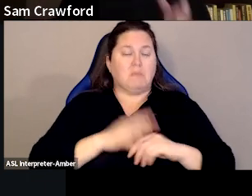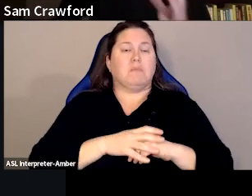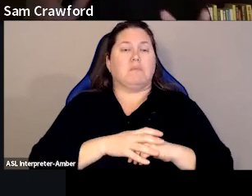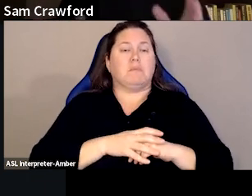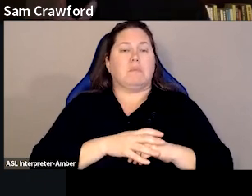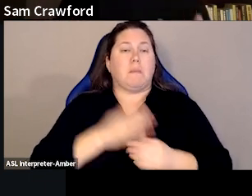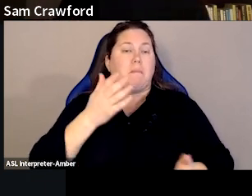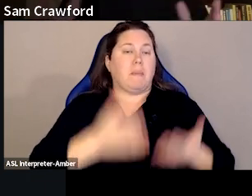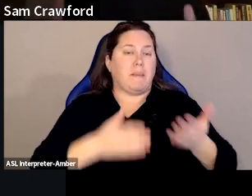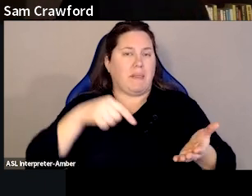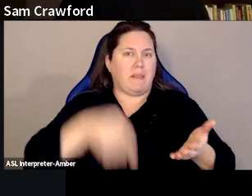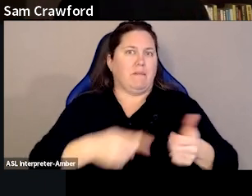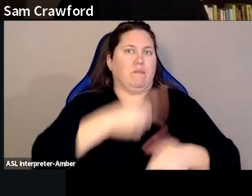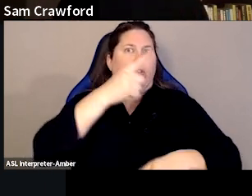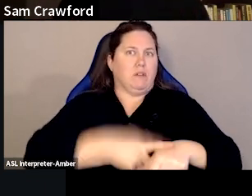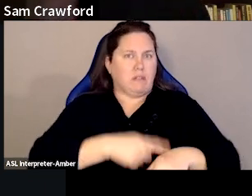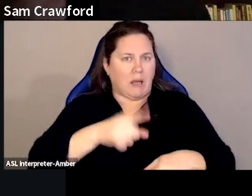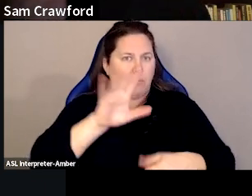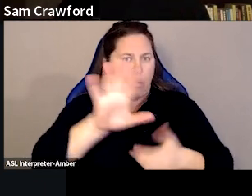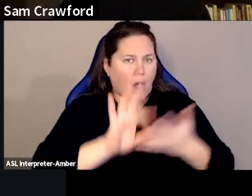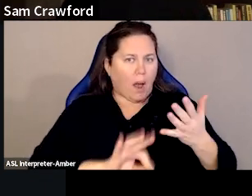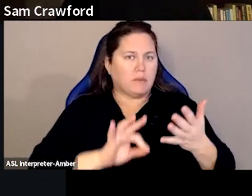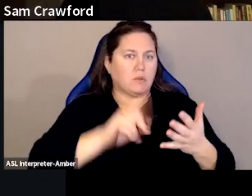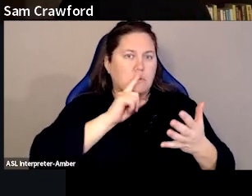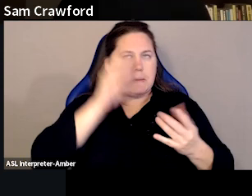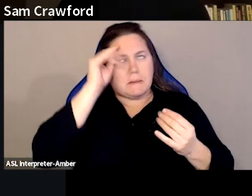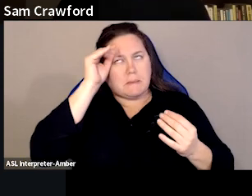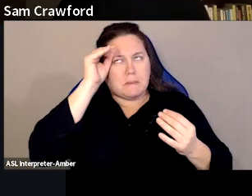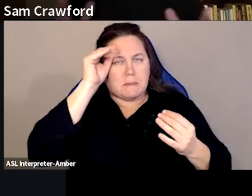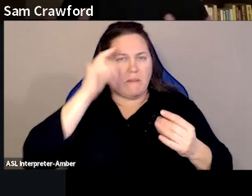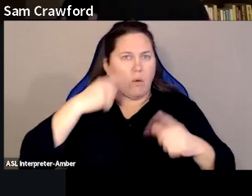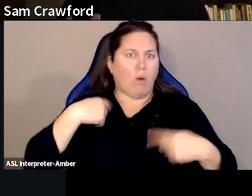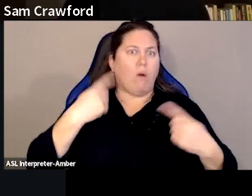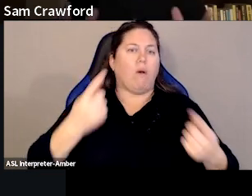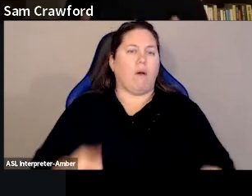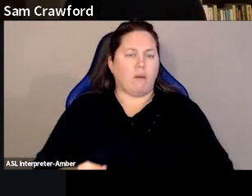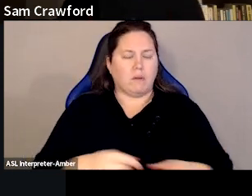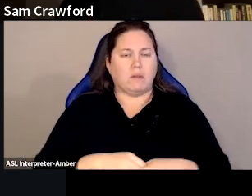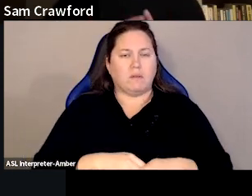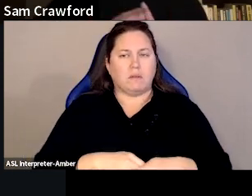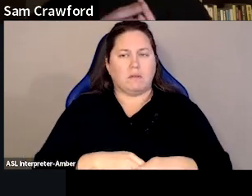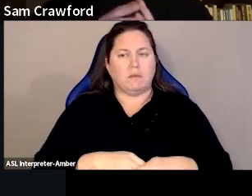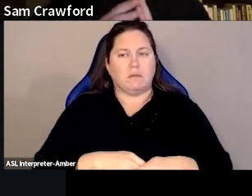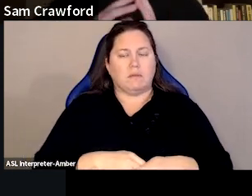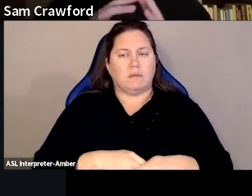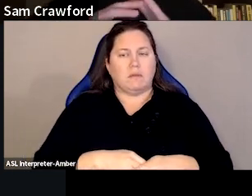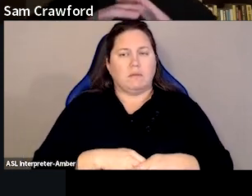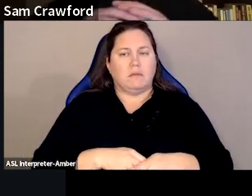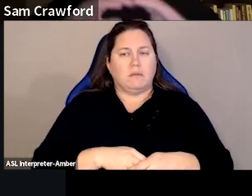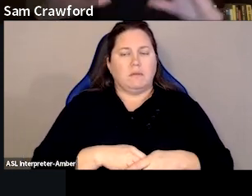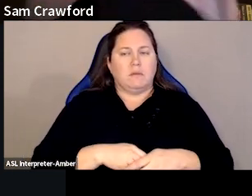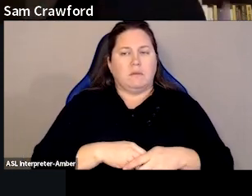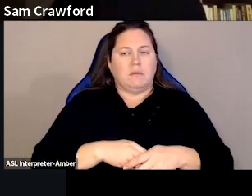know there's about 40% of us here that this is the case for. And I just want to say that the landscape as a whole